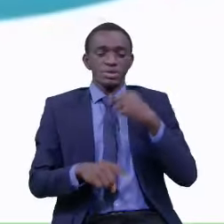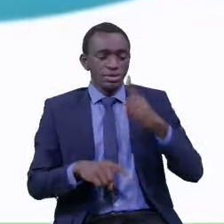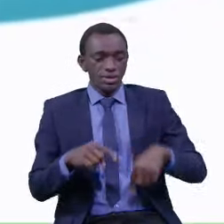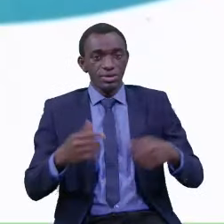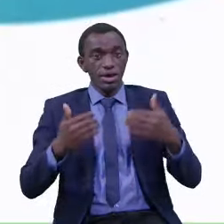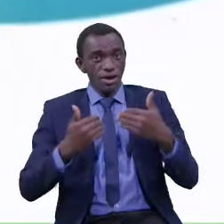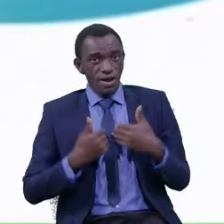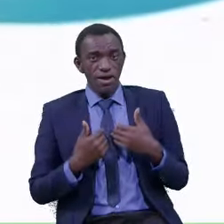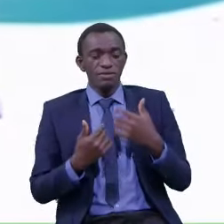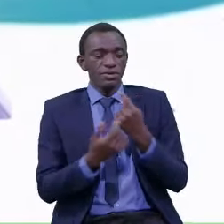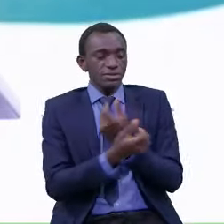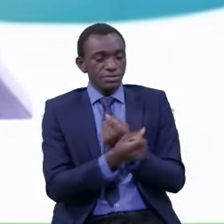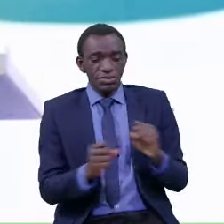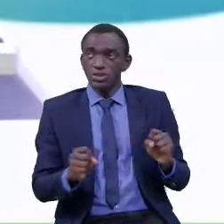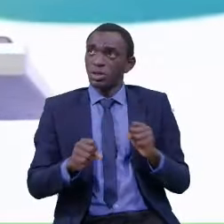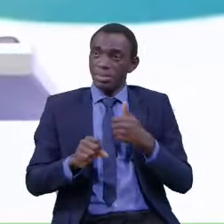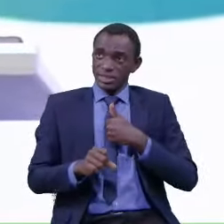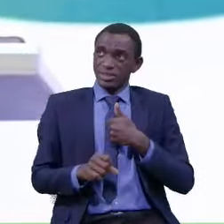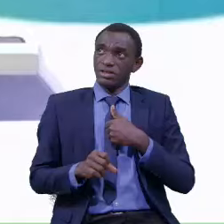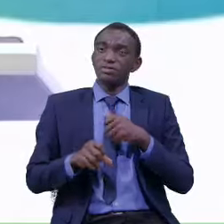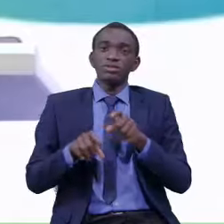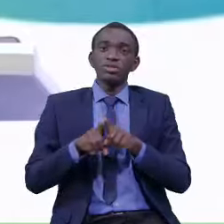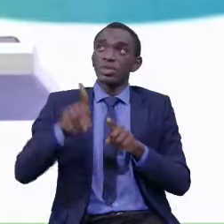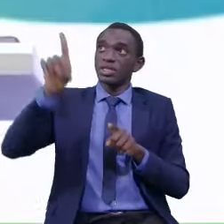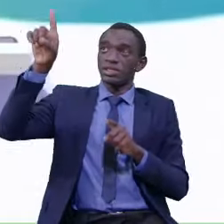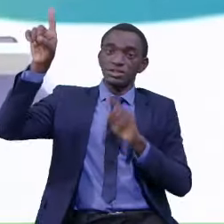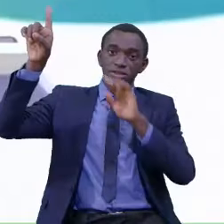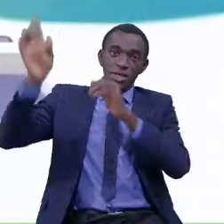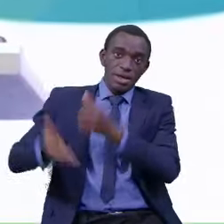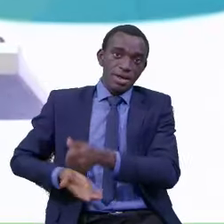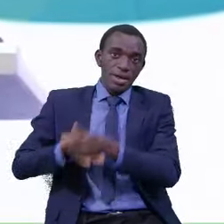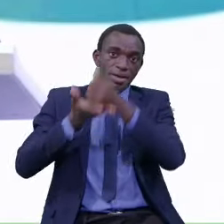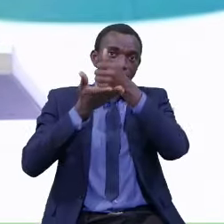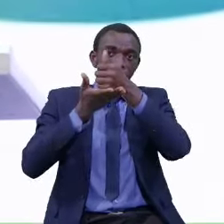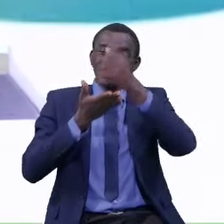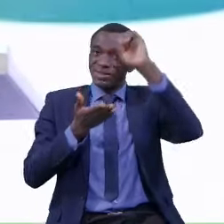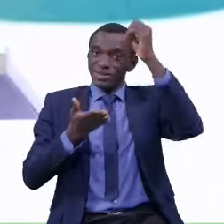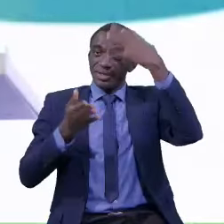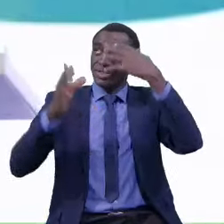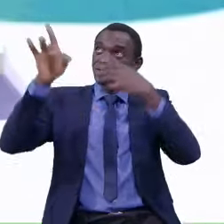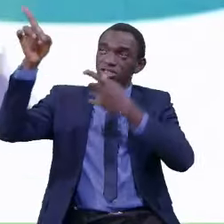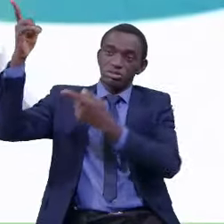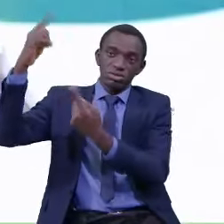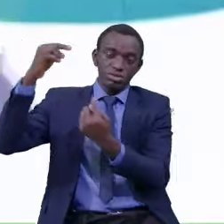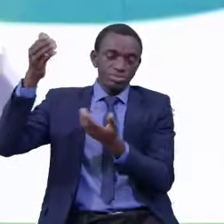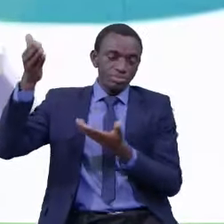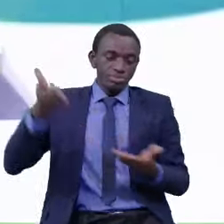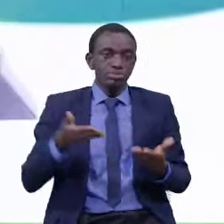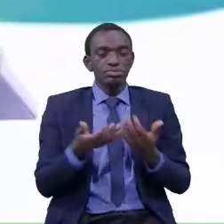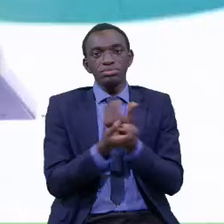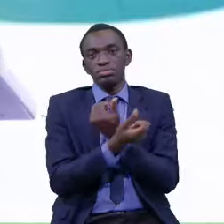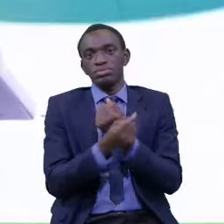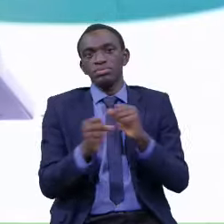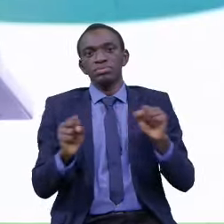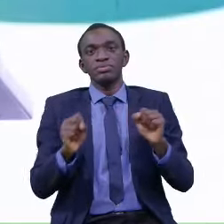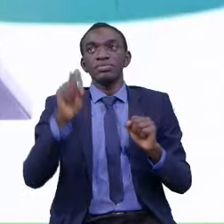possess. And so the grace of God brings salvation. And then it tells me it